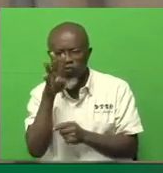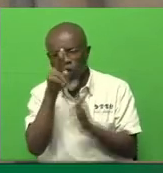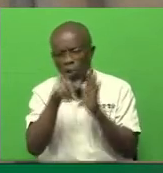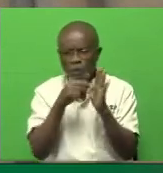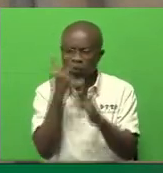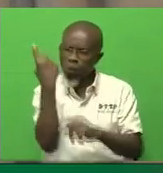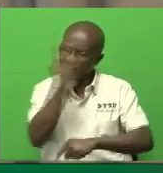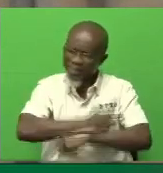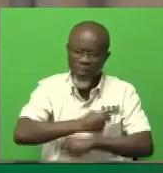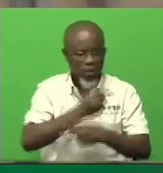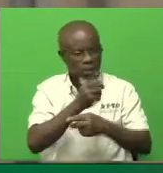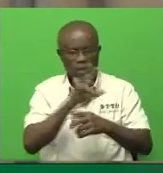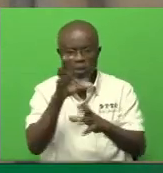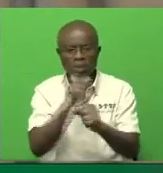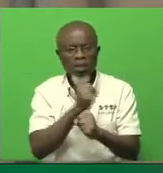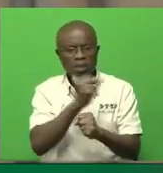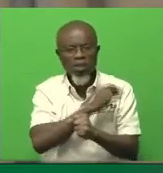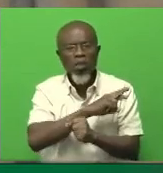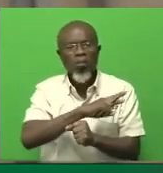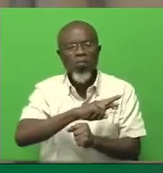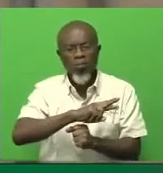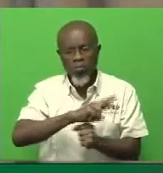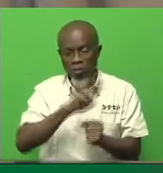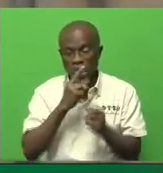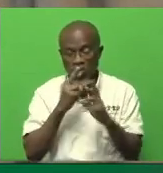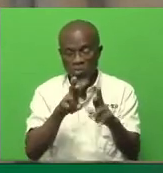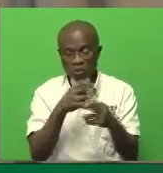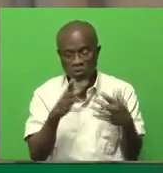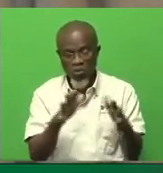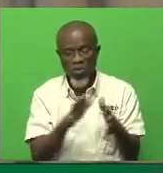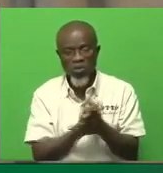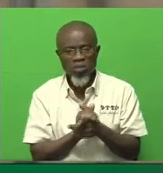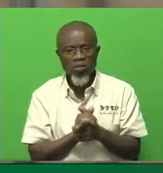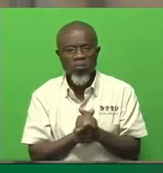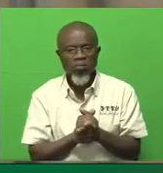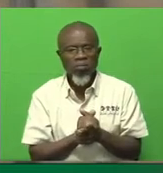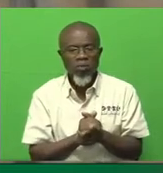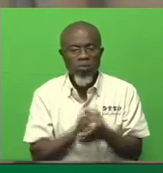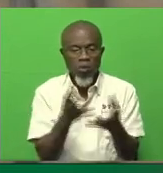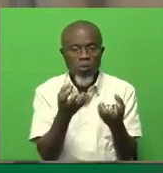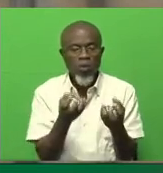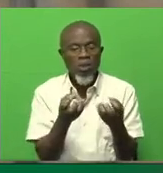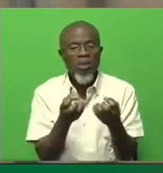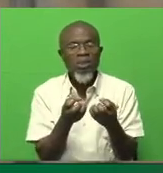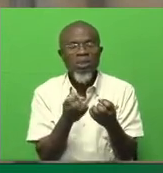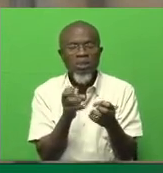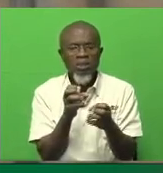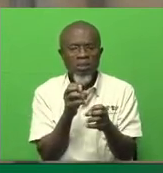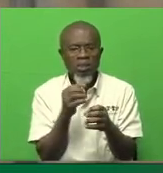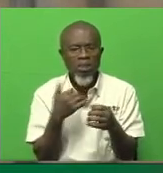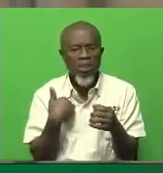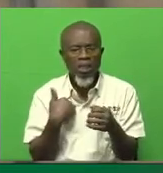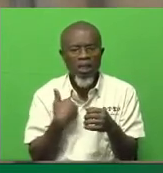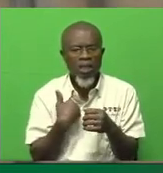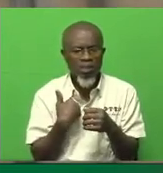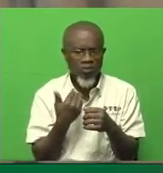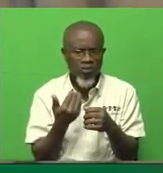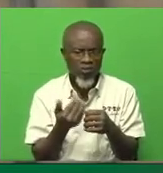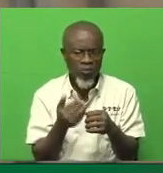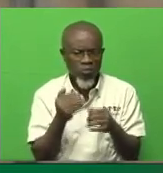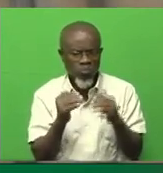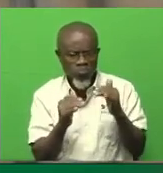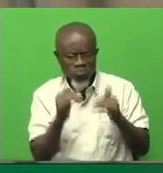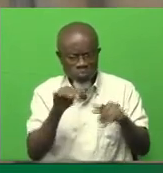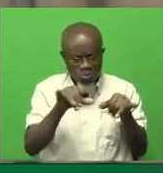understand that we want to get to Across the regions we want to have scalable and high quality Solutions